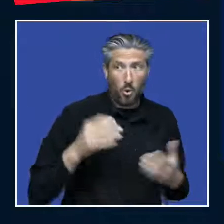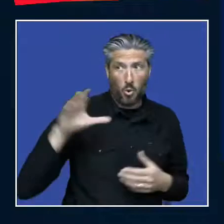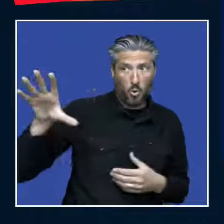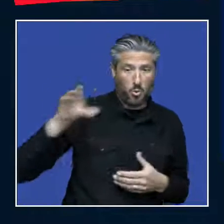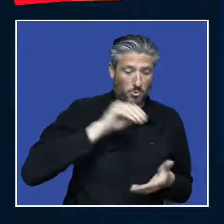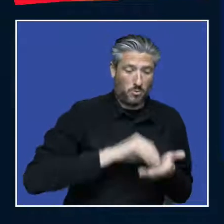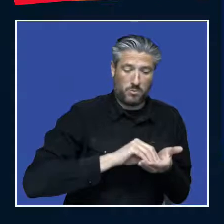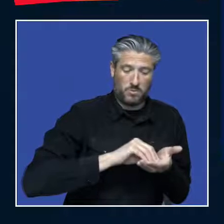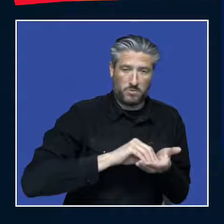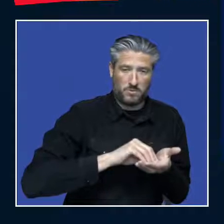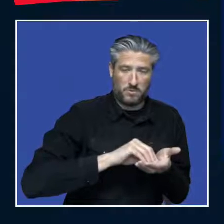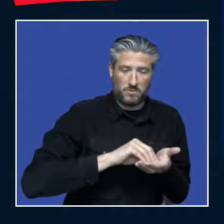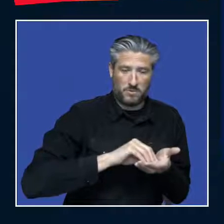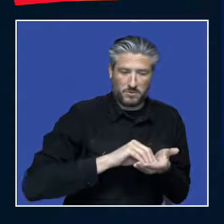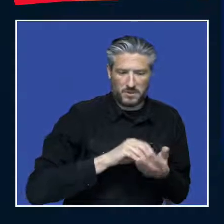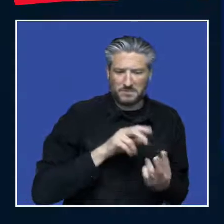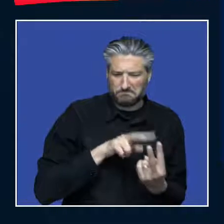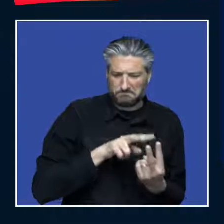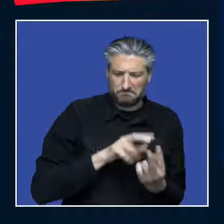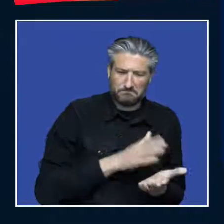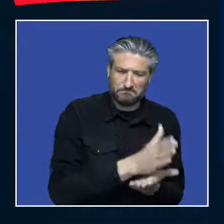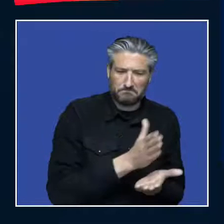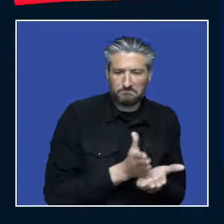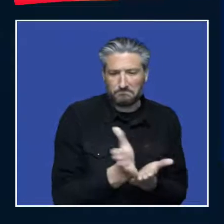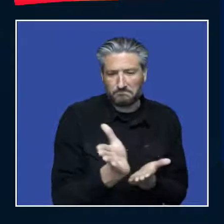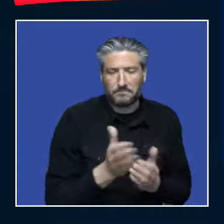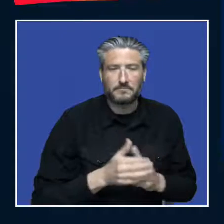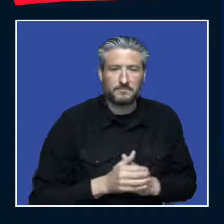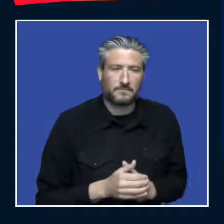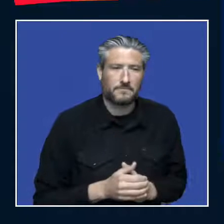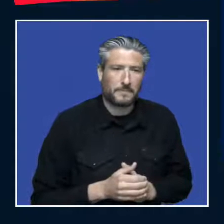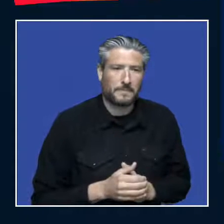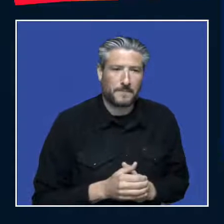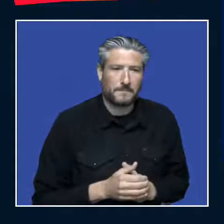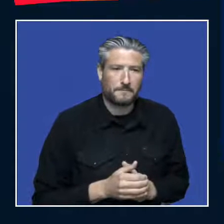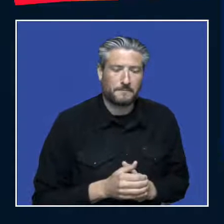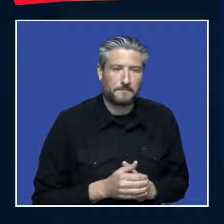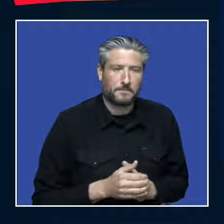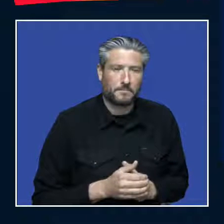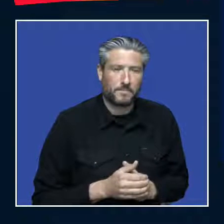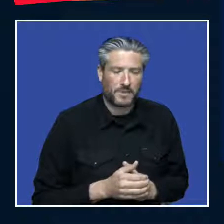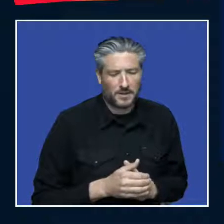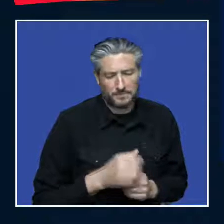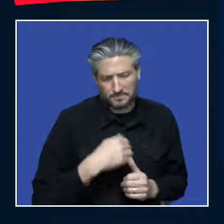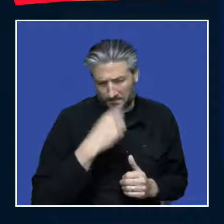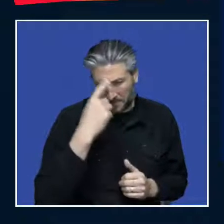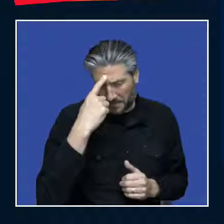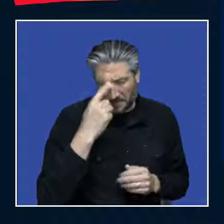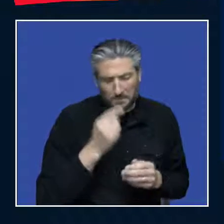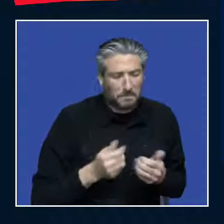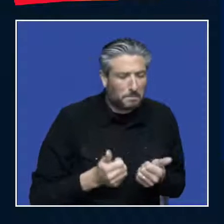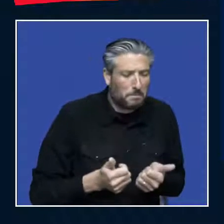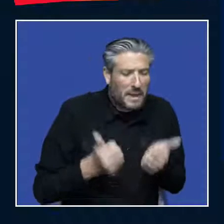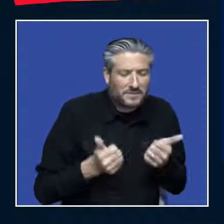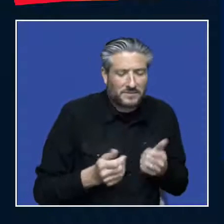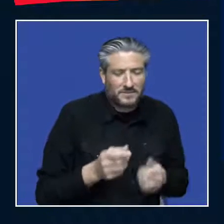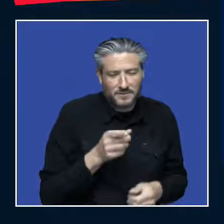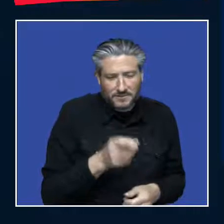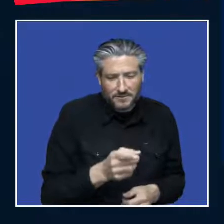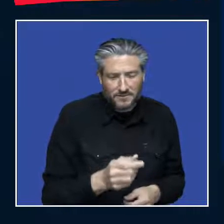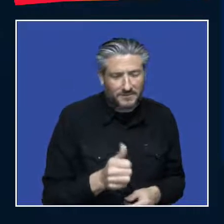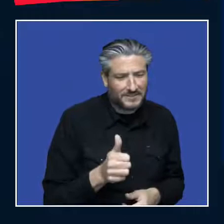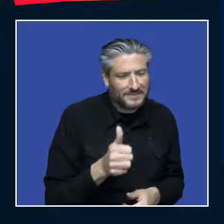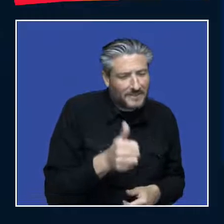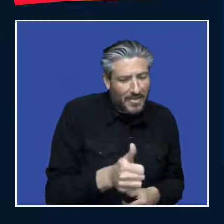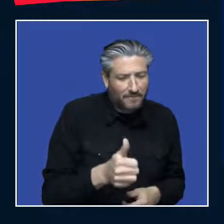or a certain other mechanism, I would still advise you to become, at least to